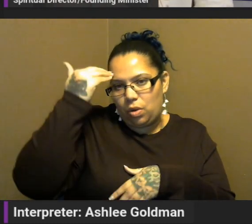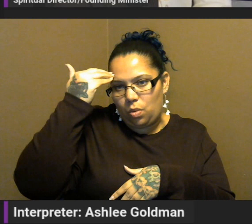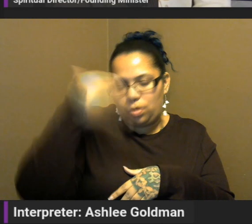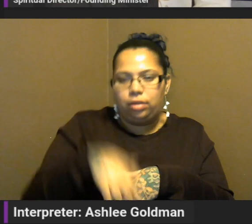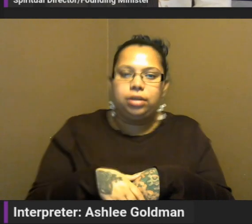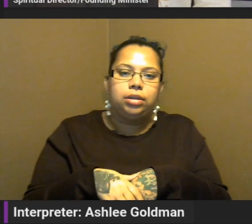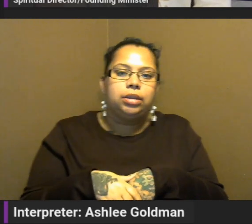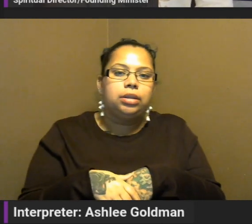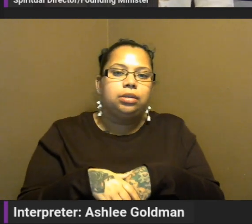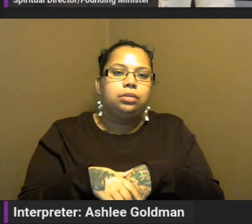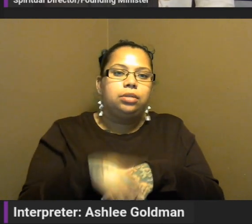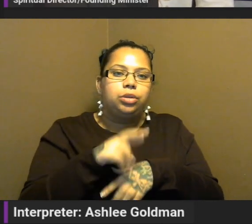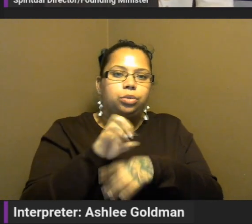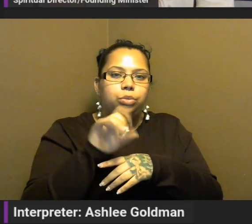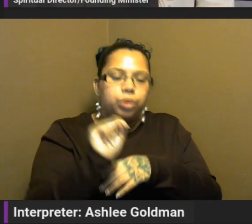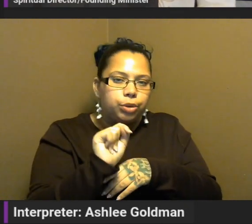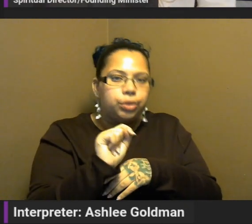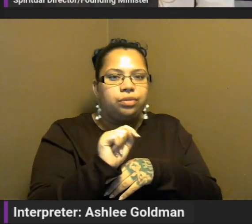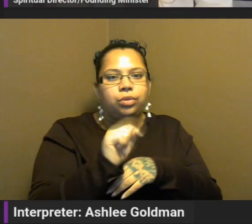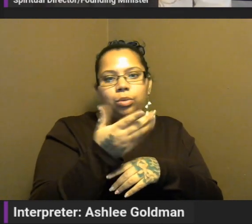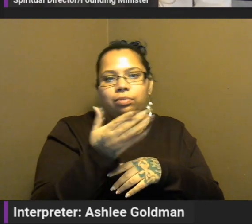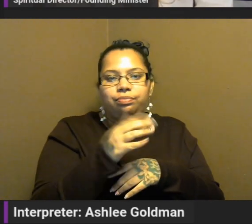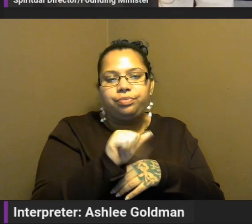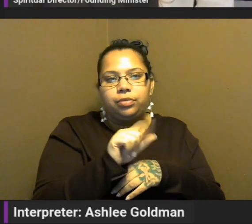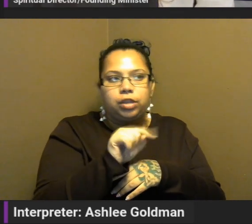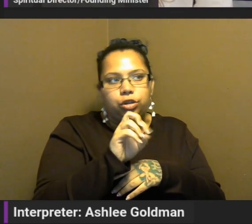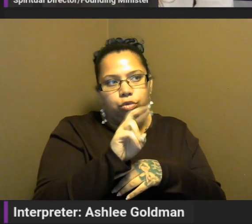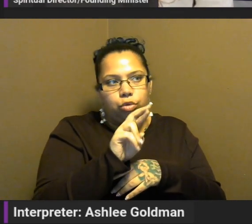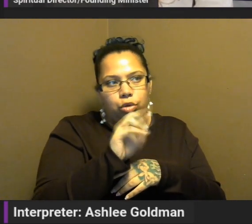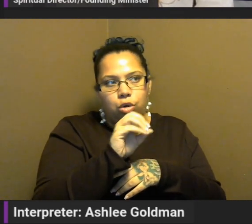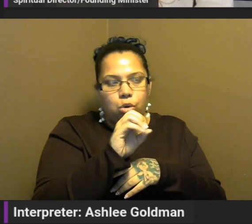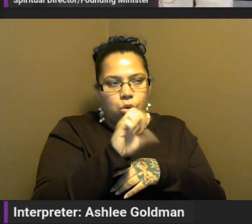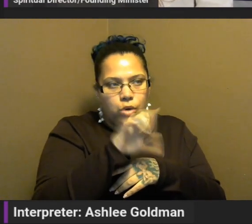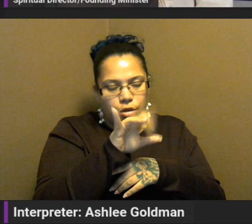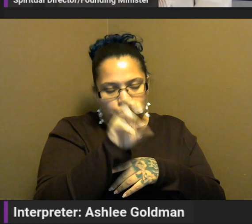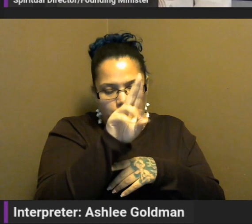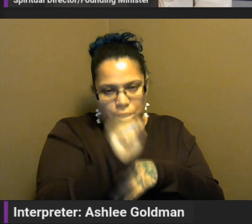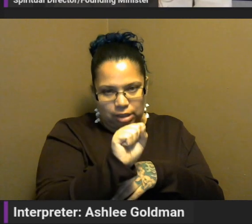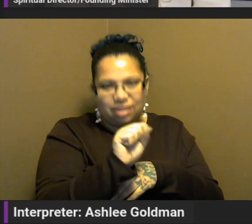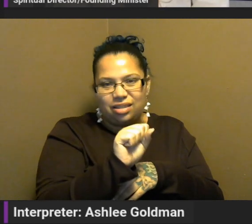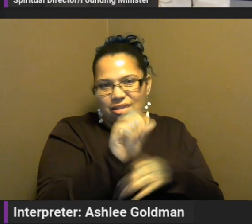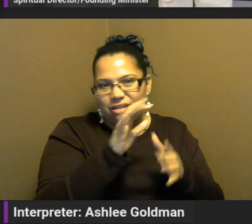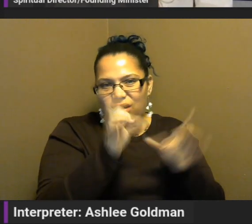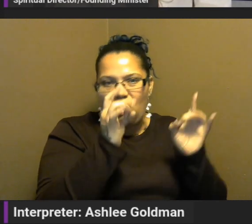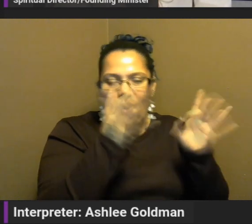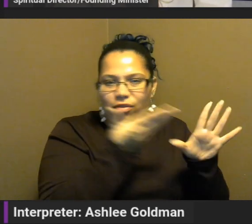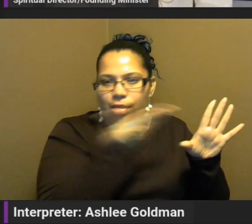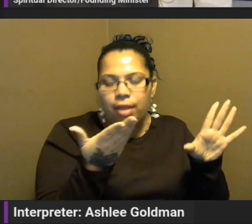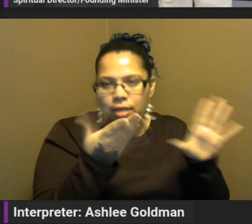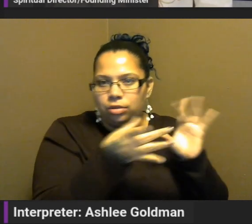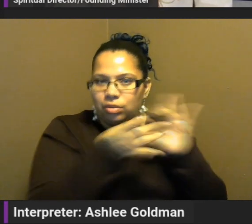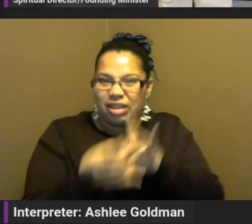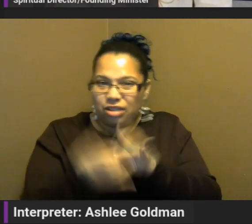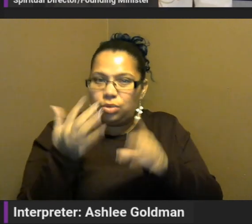words atrocious, atrocity, etc., relate to this idea of black, and black was also the Roman color